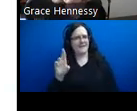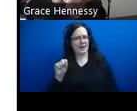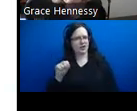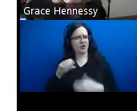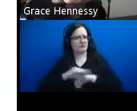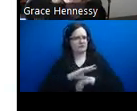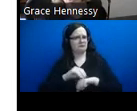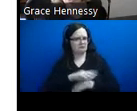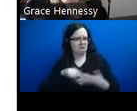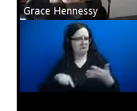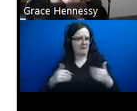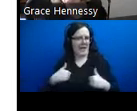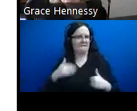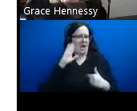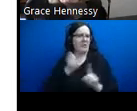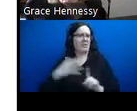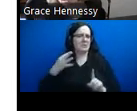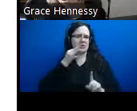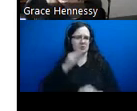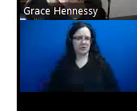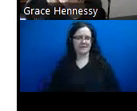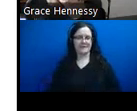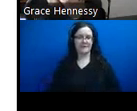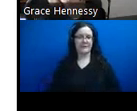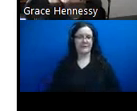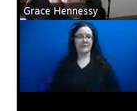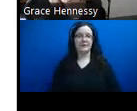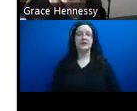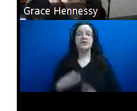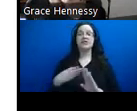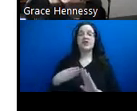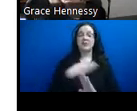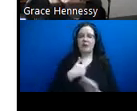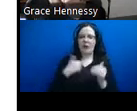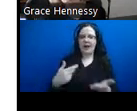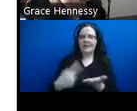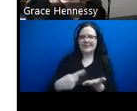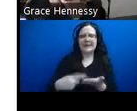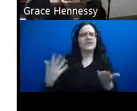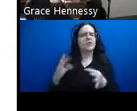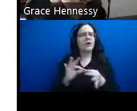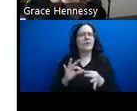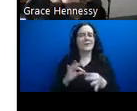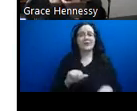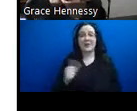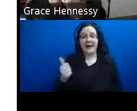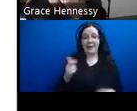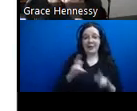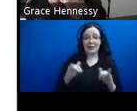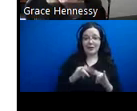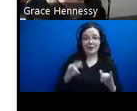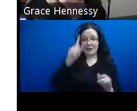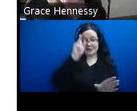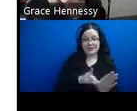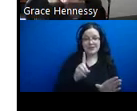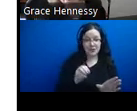minutes. Before we get back to the relationship between co-occurring disorders and problem gambling and suicide, I just want to highlight that it